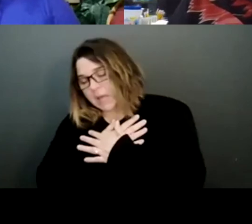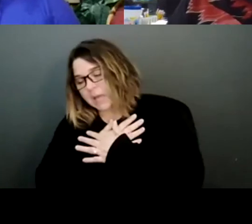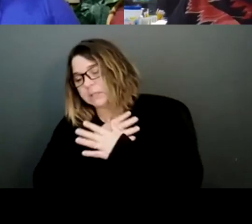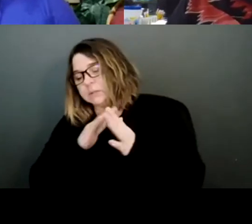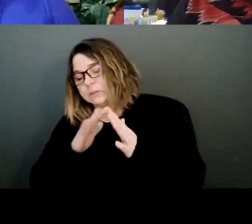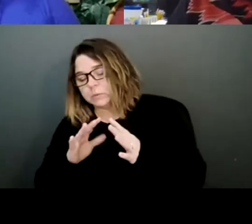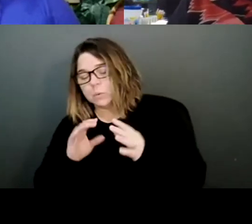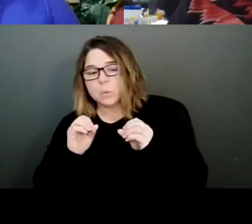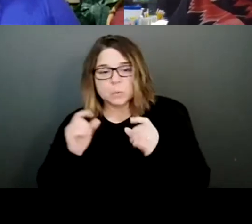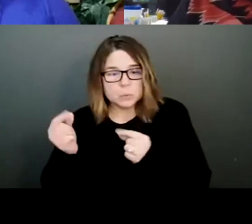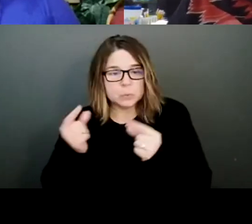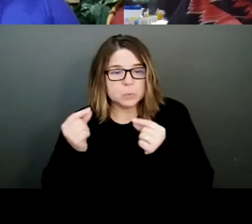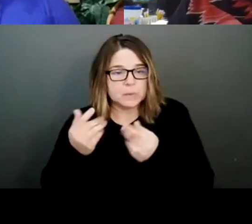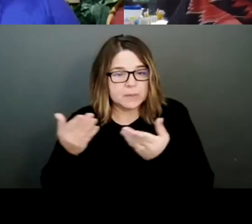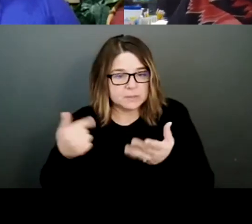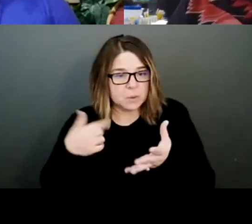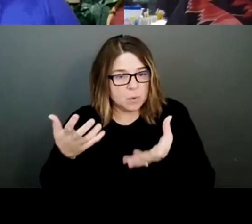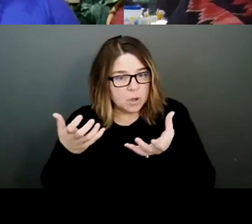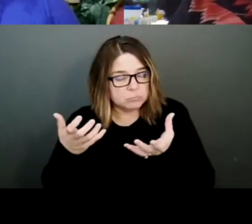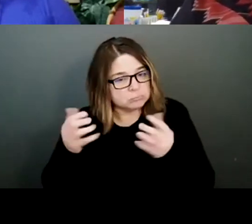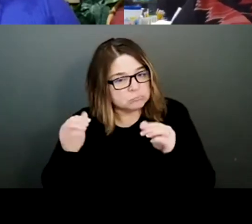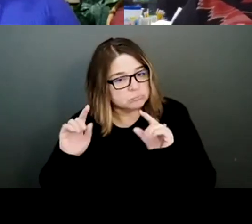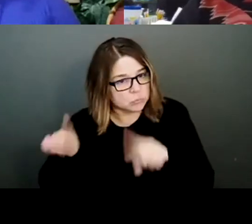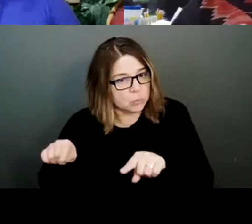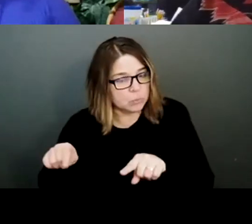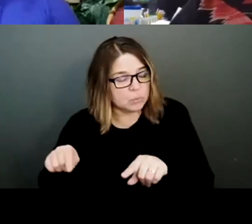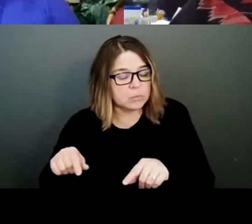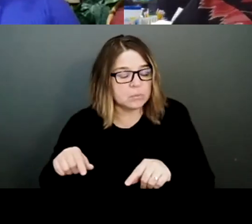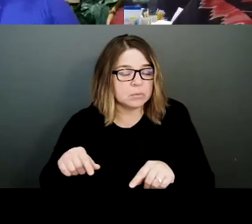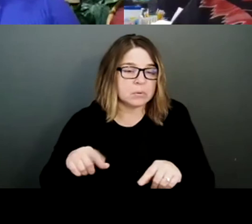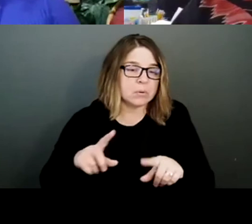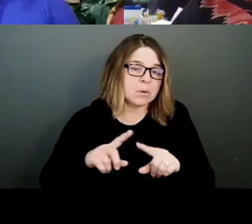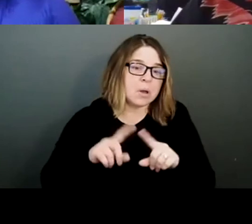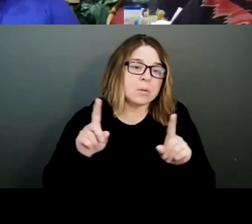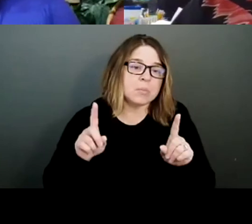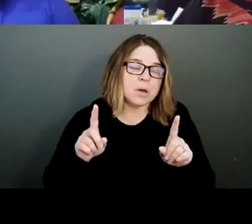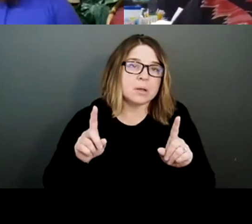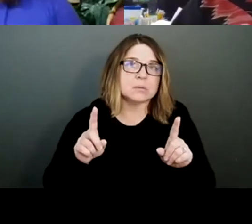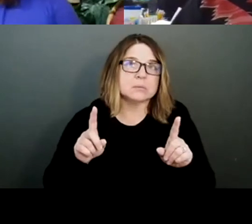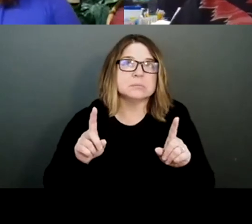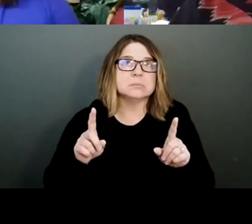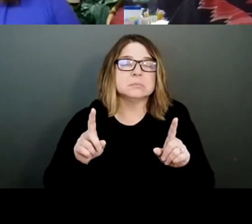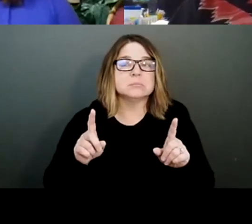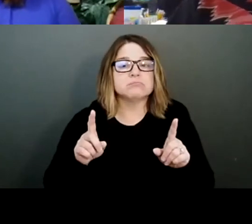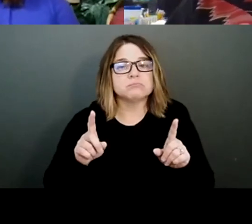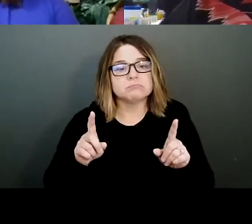that I want to do, you know. But I don't know of any. I think that